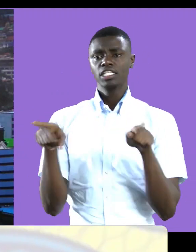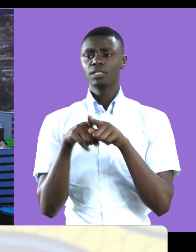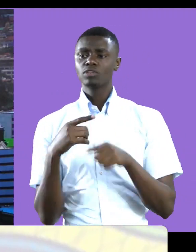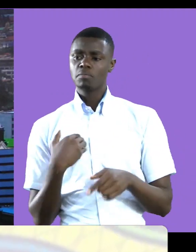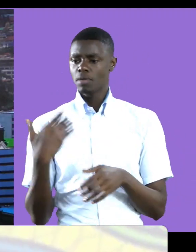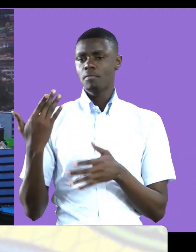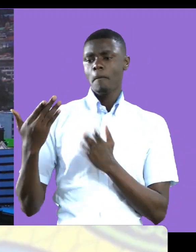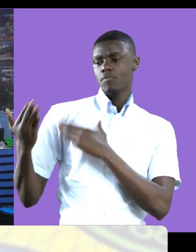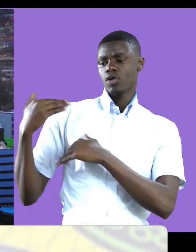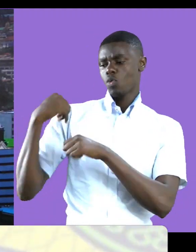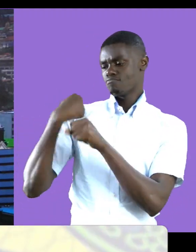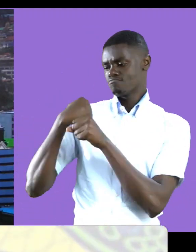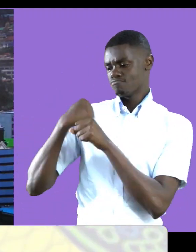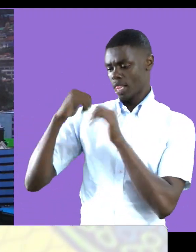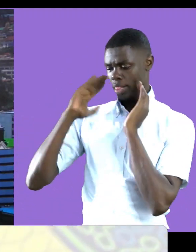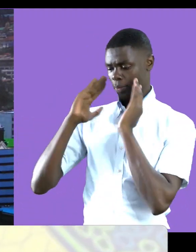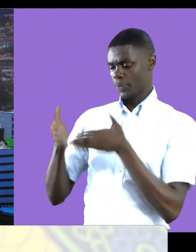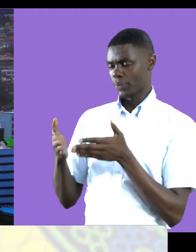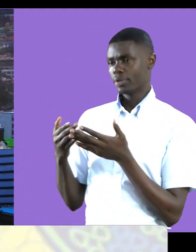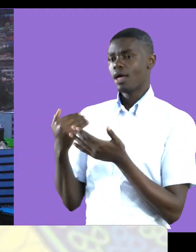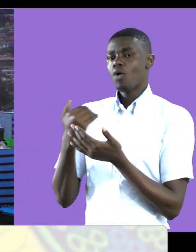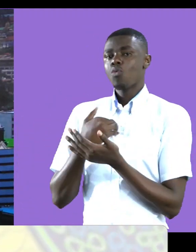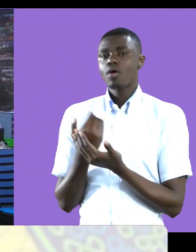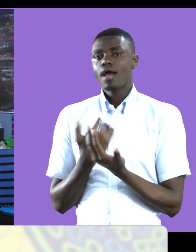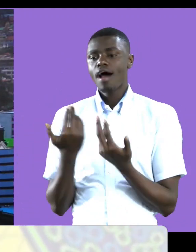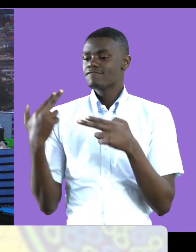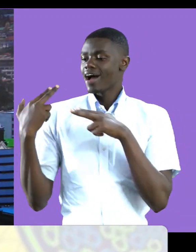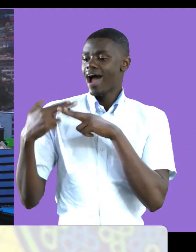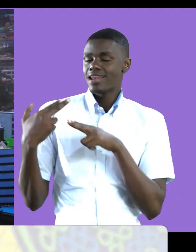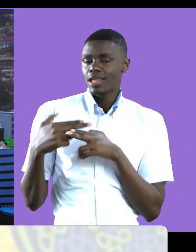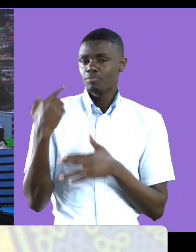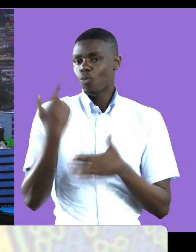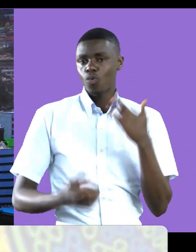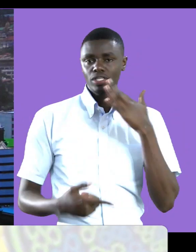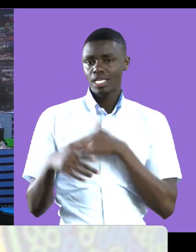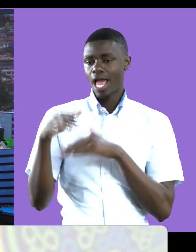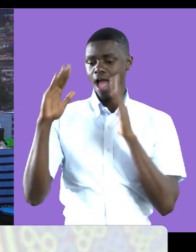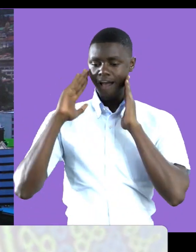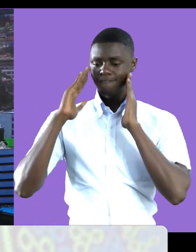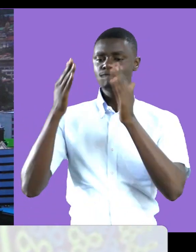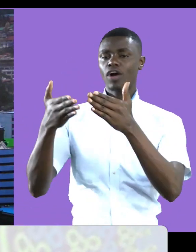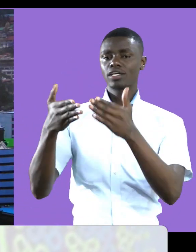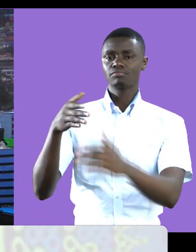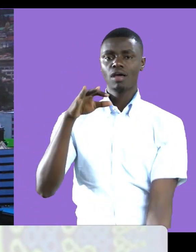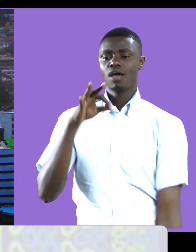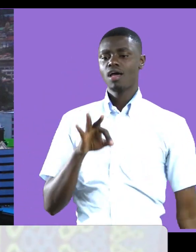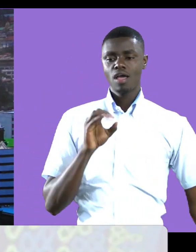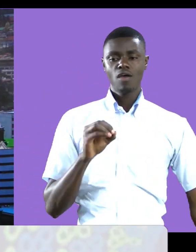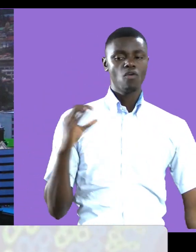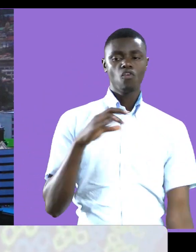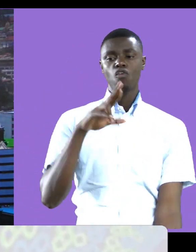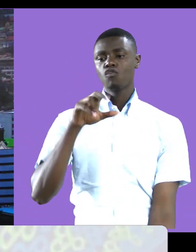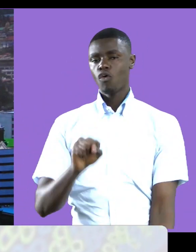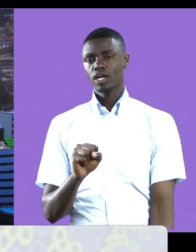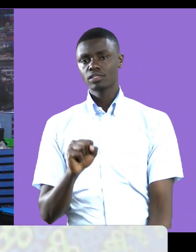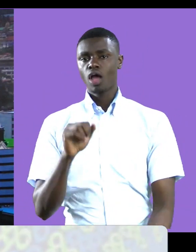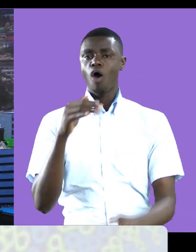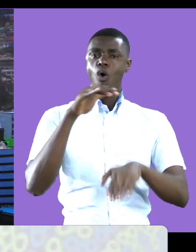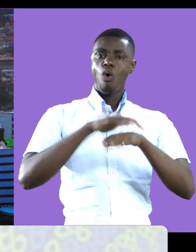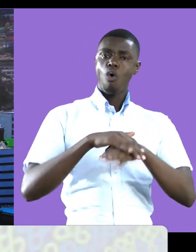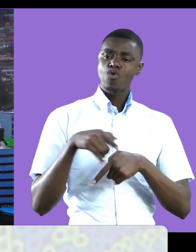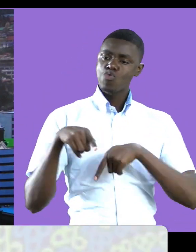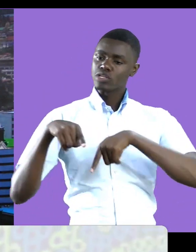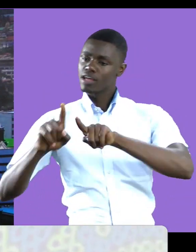yangu it's kuna common denominator focusing kabisa sawa mm-hmm. Yes you have to focus